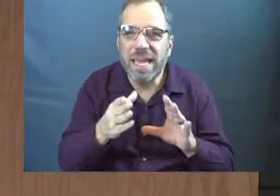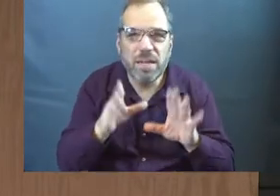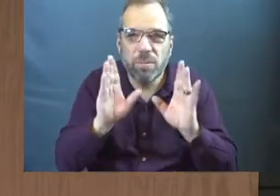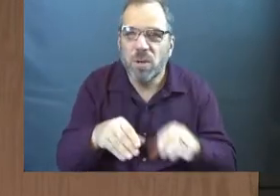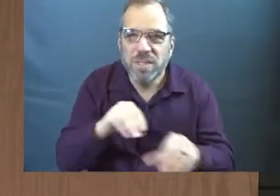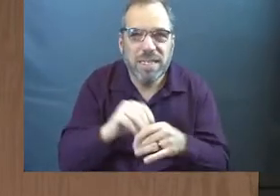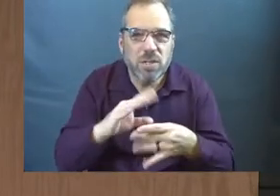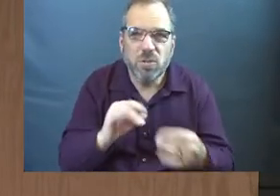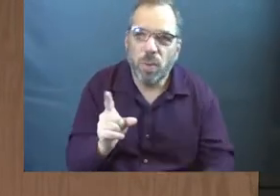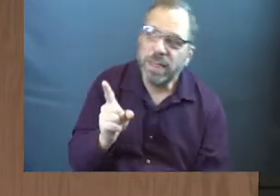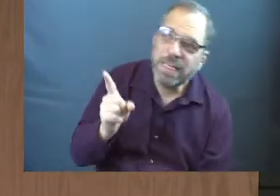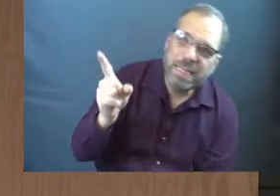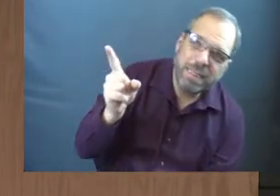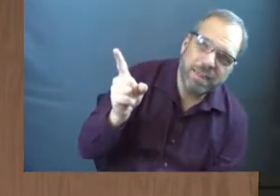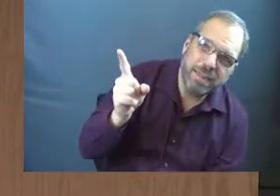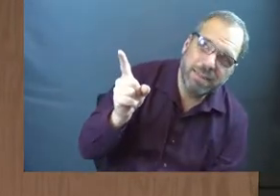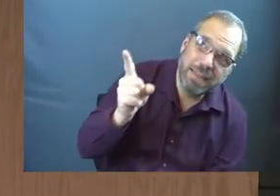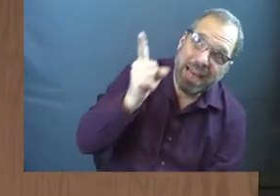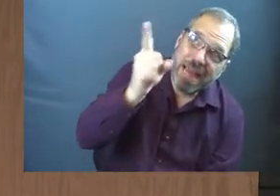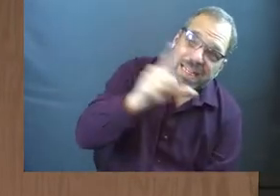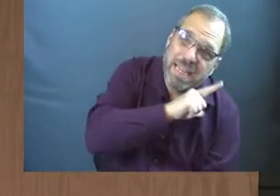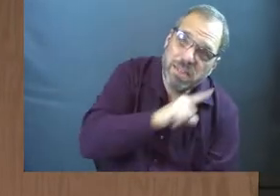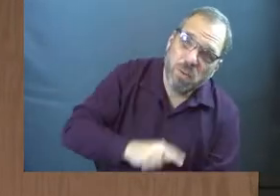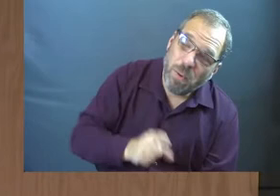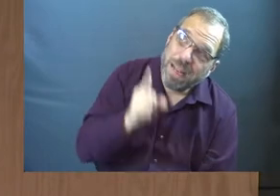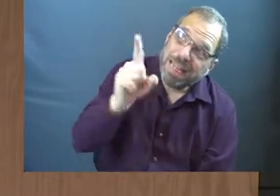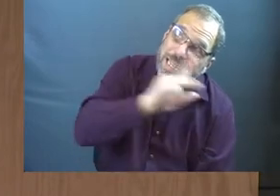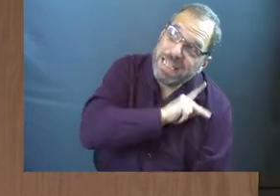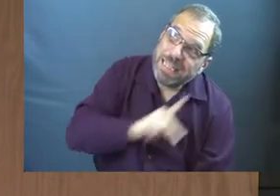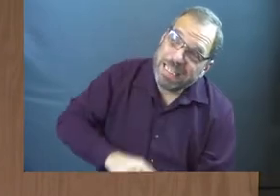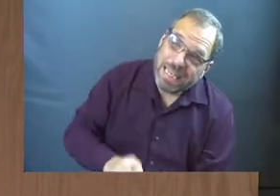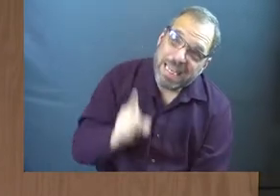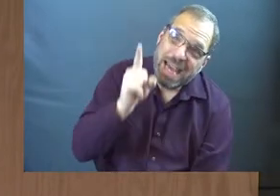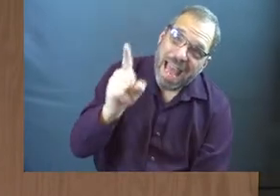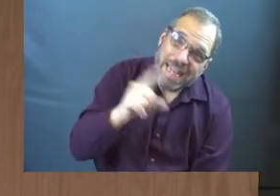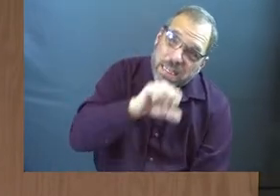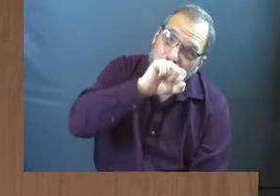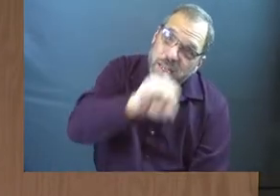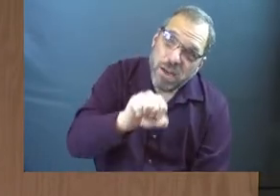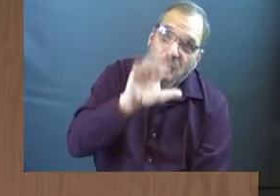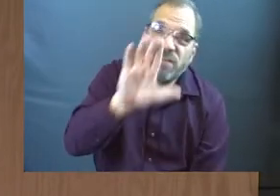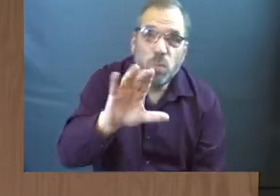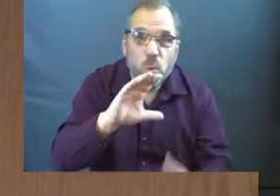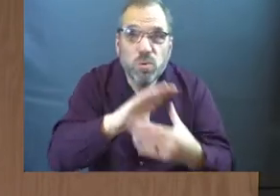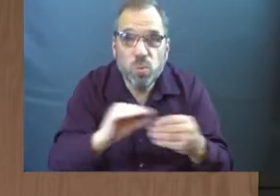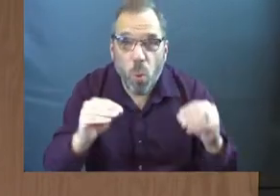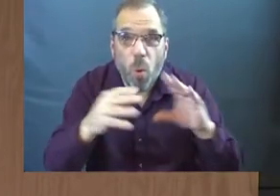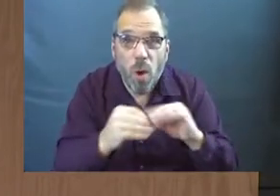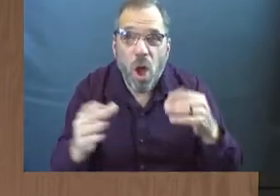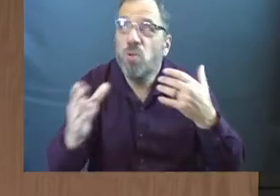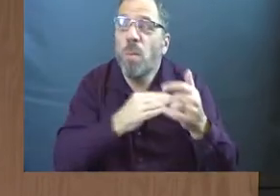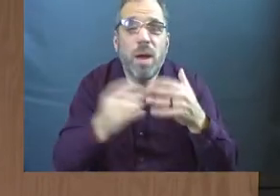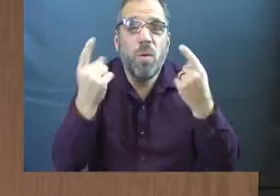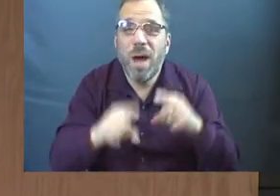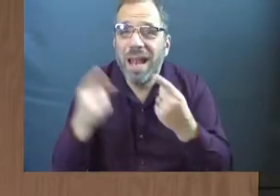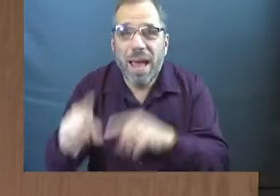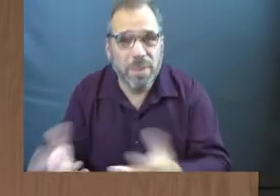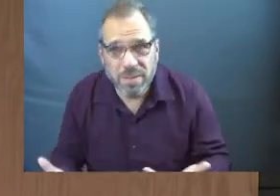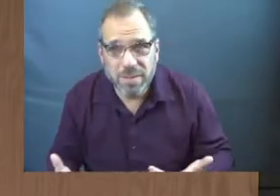story. He is. Amen. And he's Lord, and he's King, and he's the hero of your story, no matter